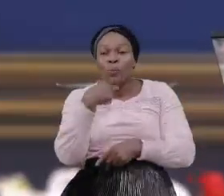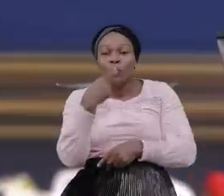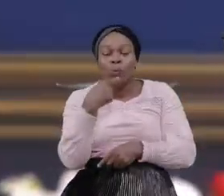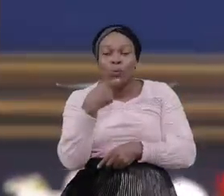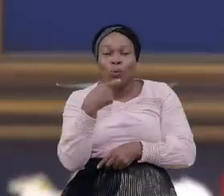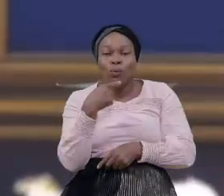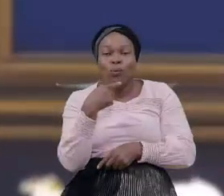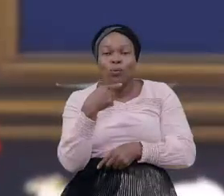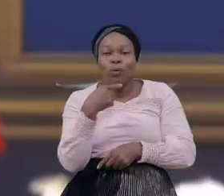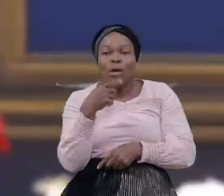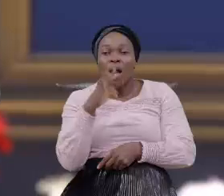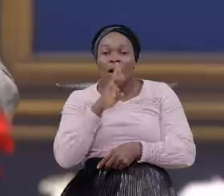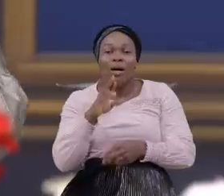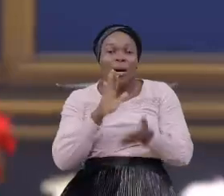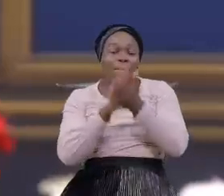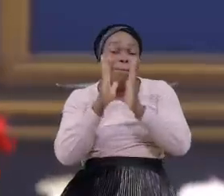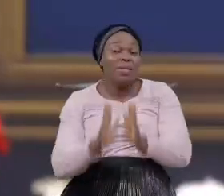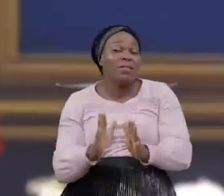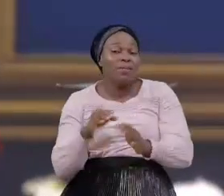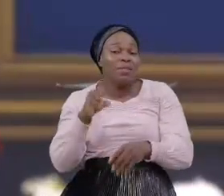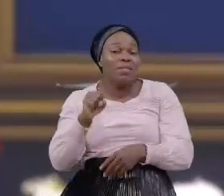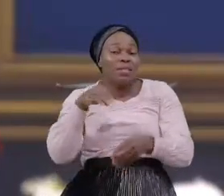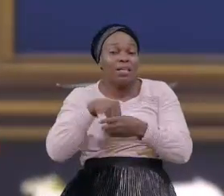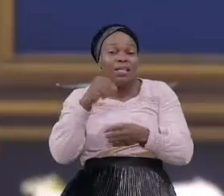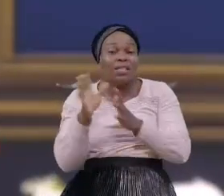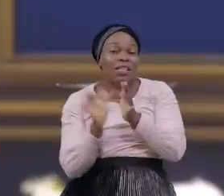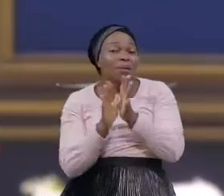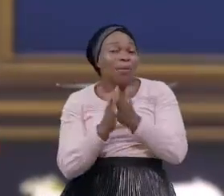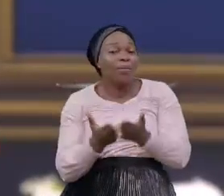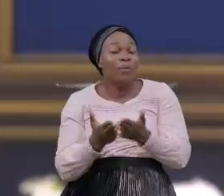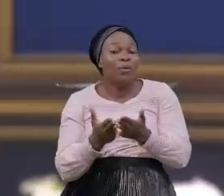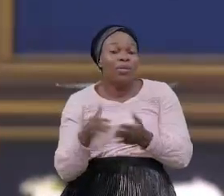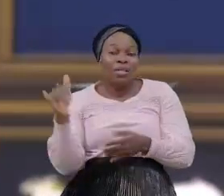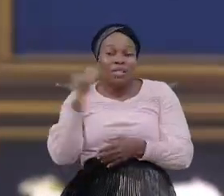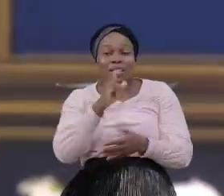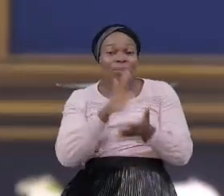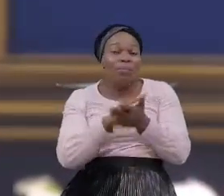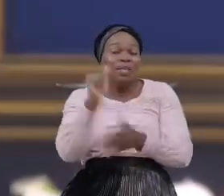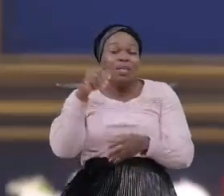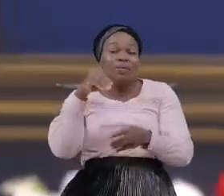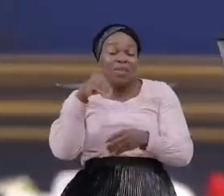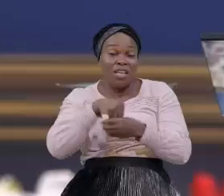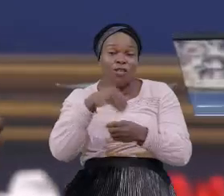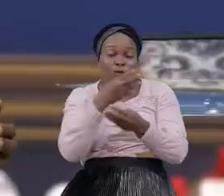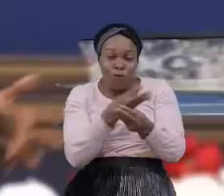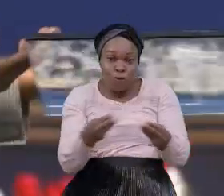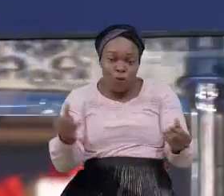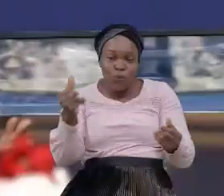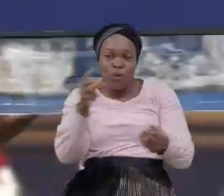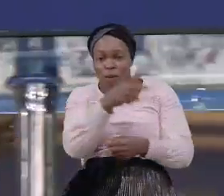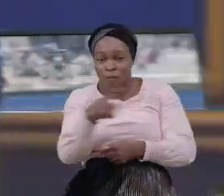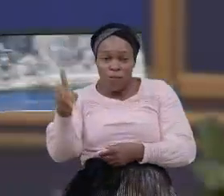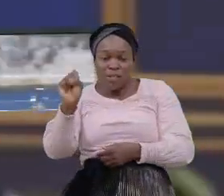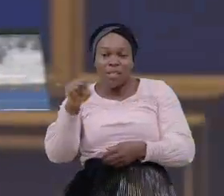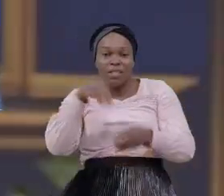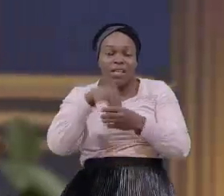I say they believe in the Bible, they believe a few verses of the Bible, like,